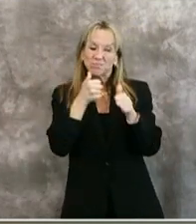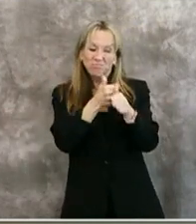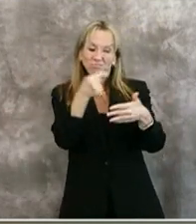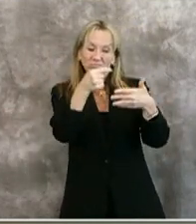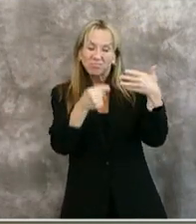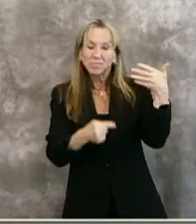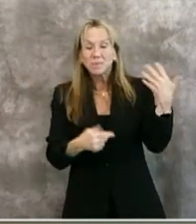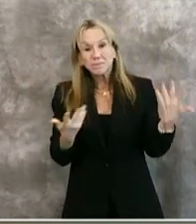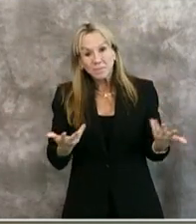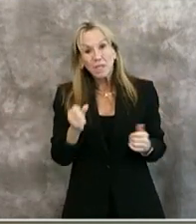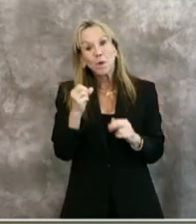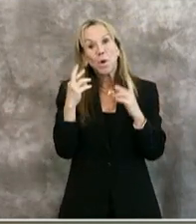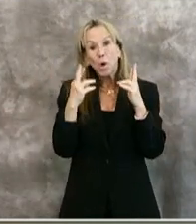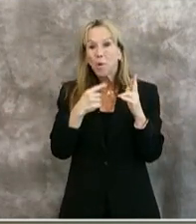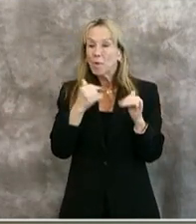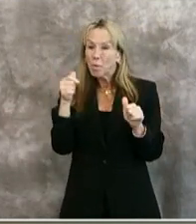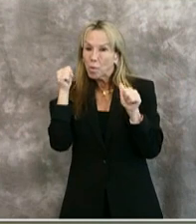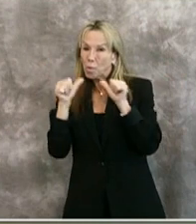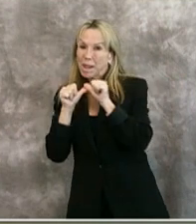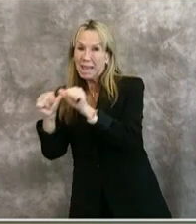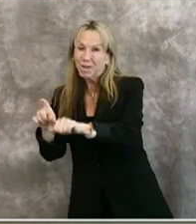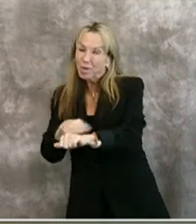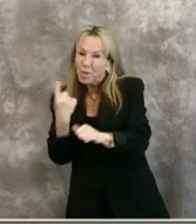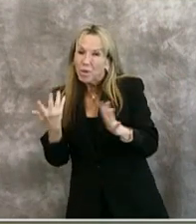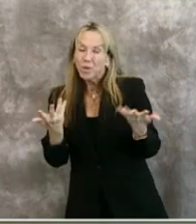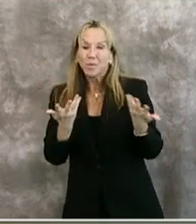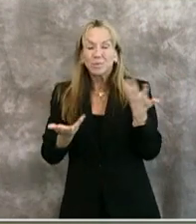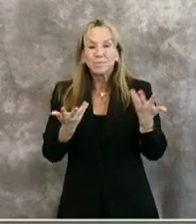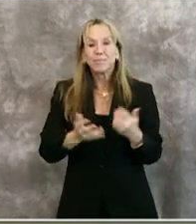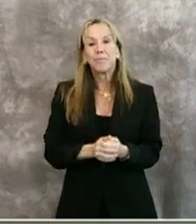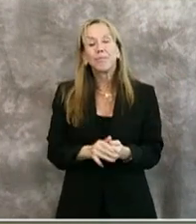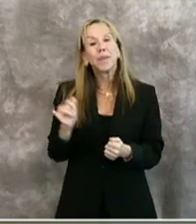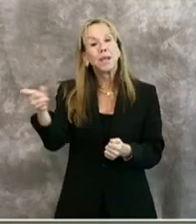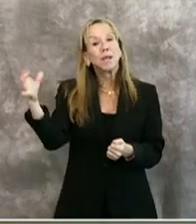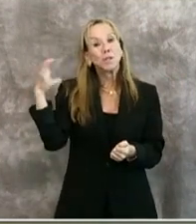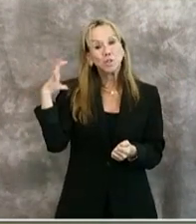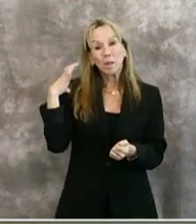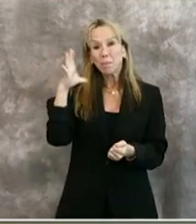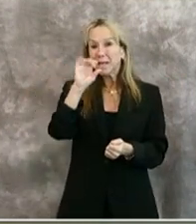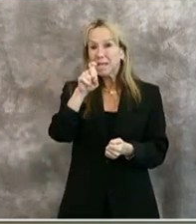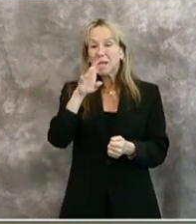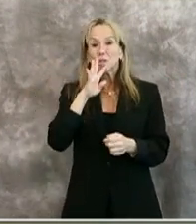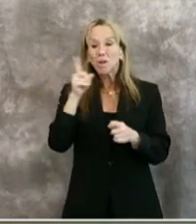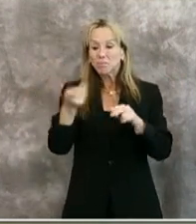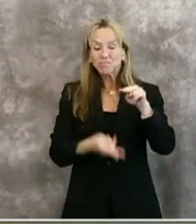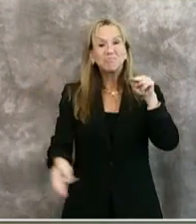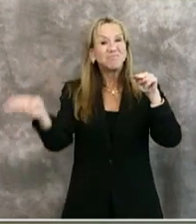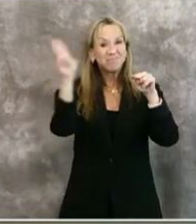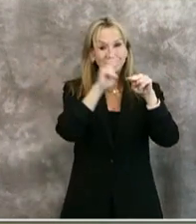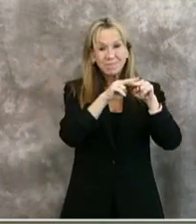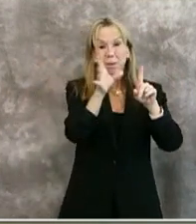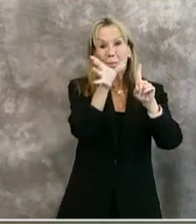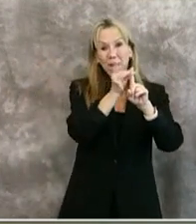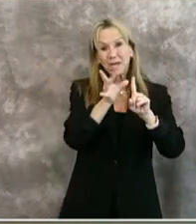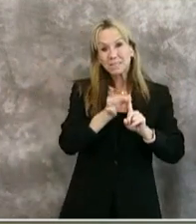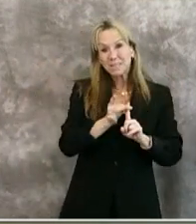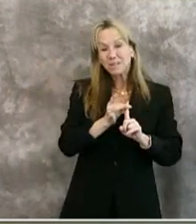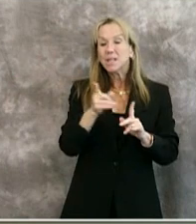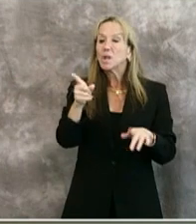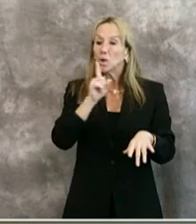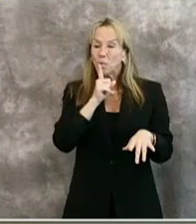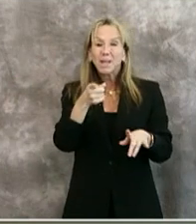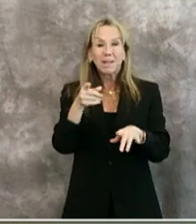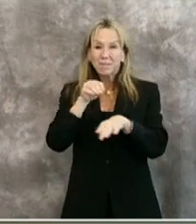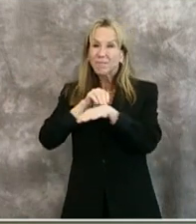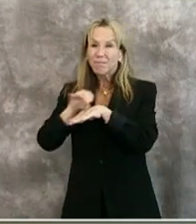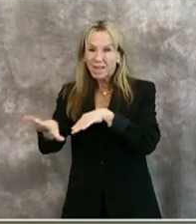hopefully resume and be in a good position moving forward. As Chairman Cox mentioned, the surge in positive cases is also impacting our testing situation. We